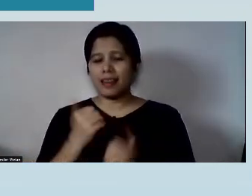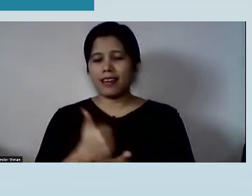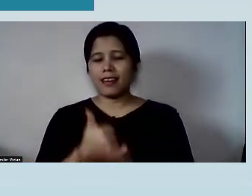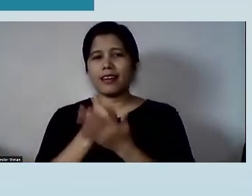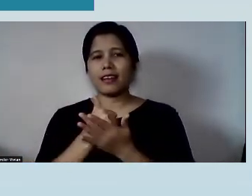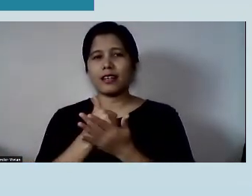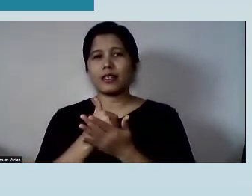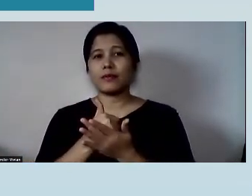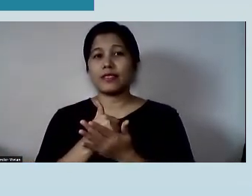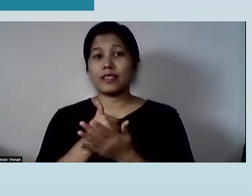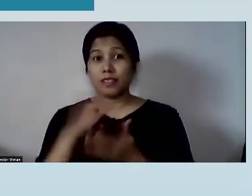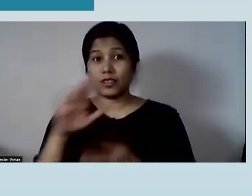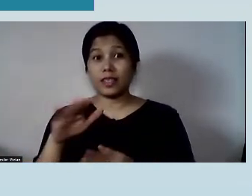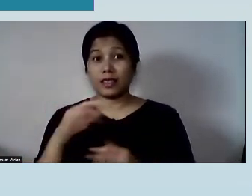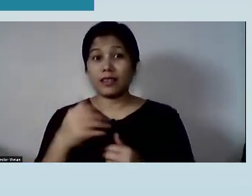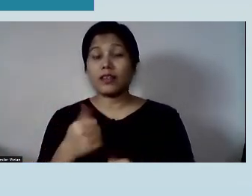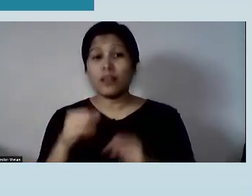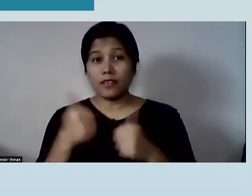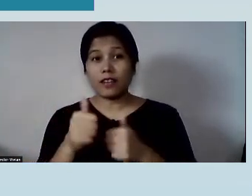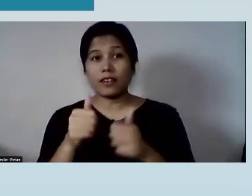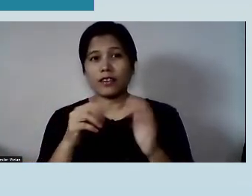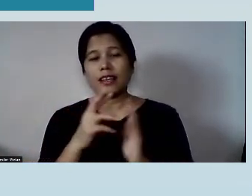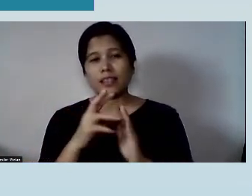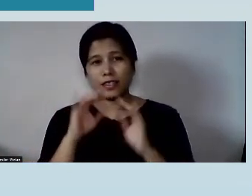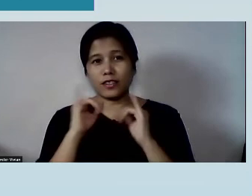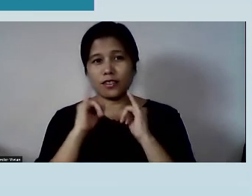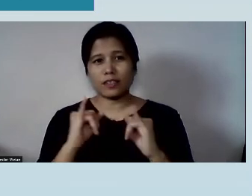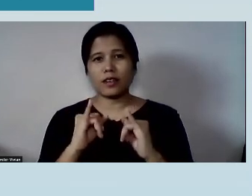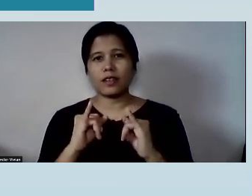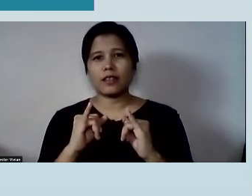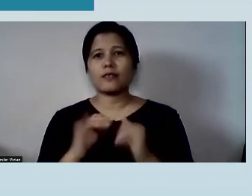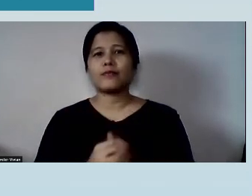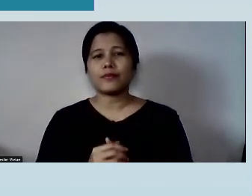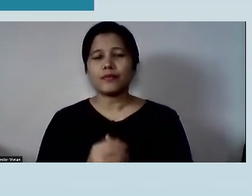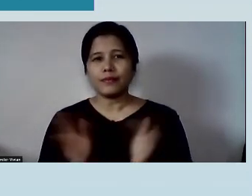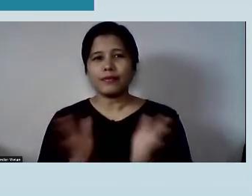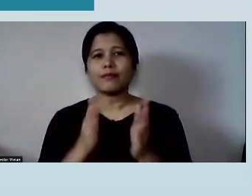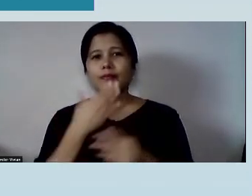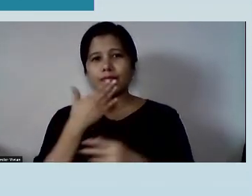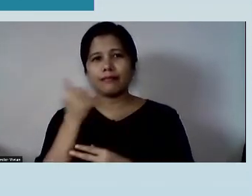follow instructions. Promote better behavior and limit conflicts.